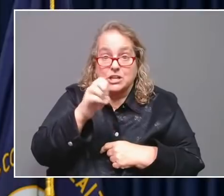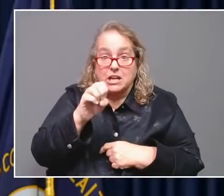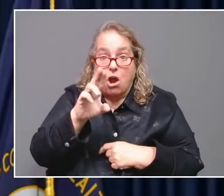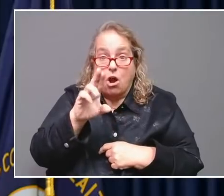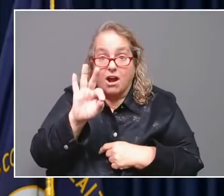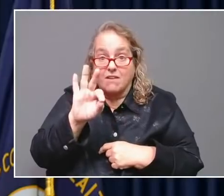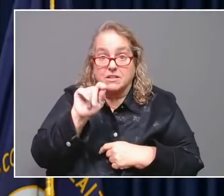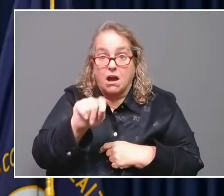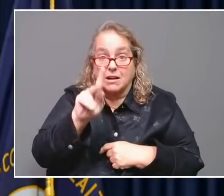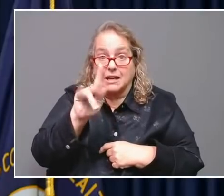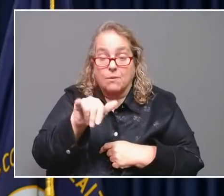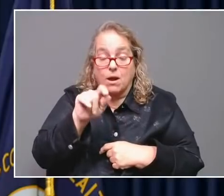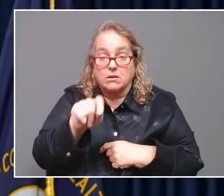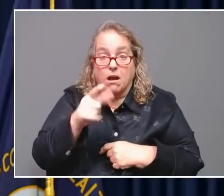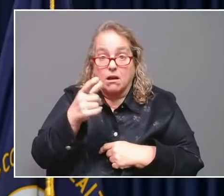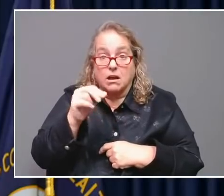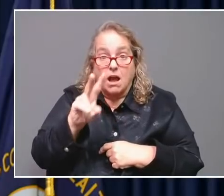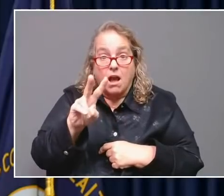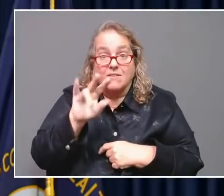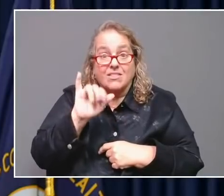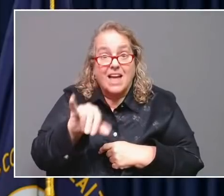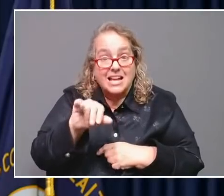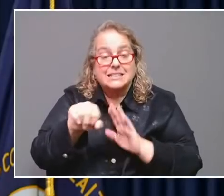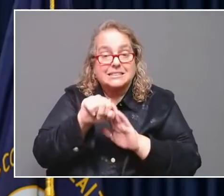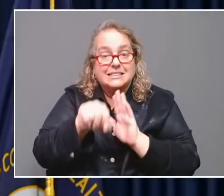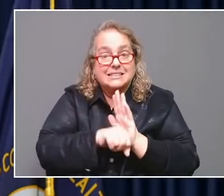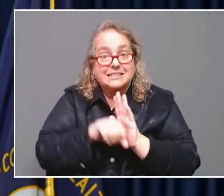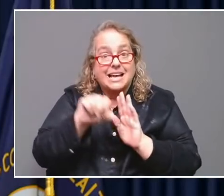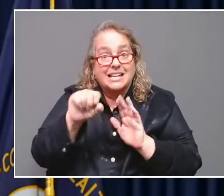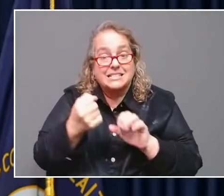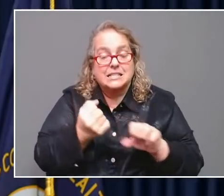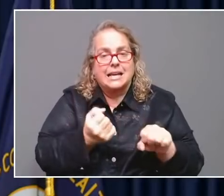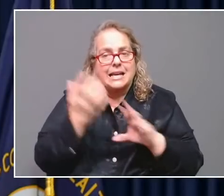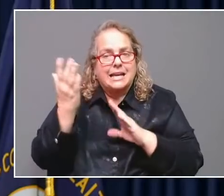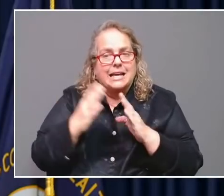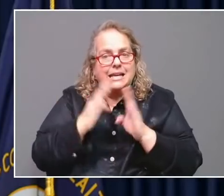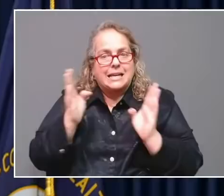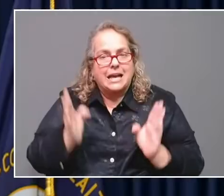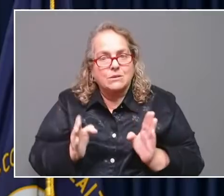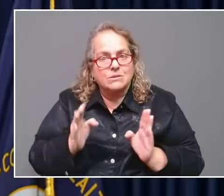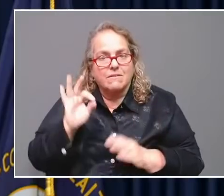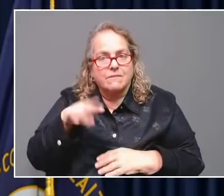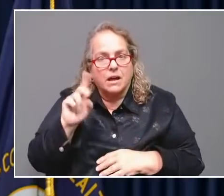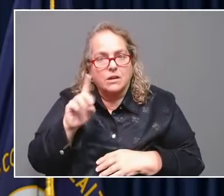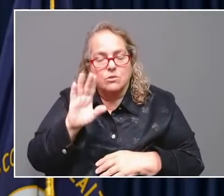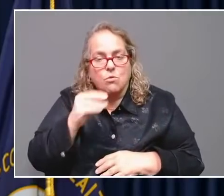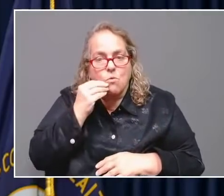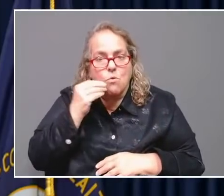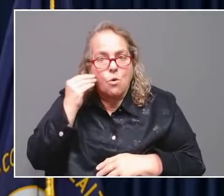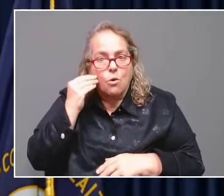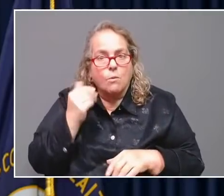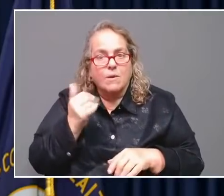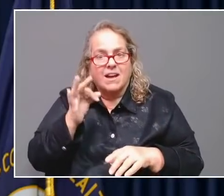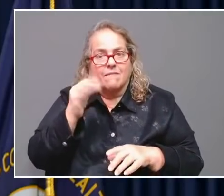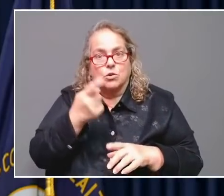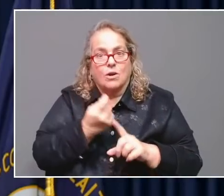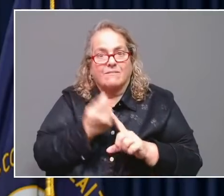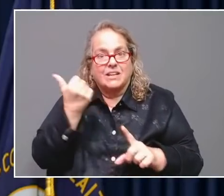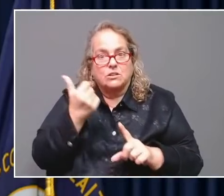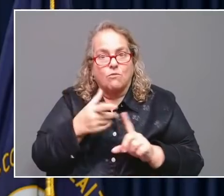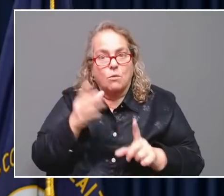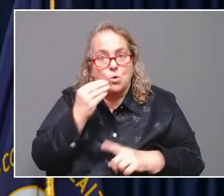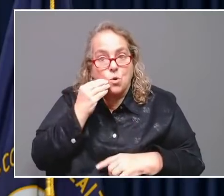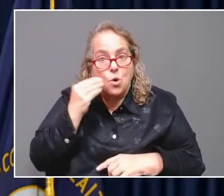teamkyhherf.ky.gov, and that is the state's eviction relief fund, plus can help on utilities. To date, that state program